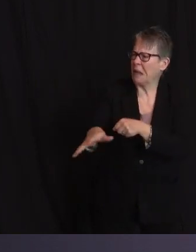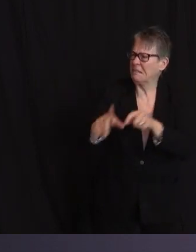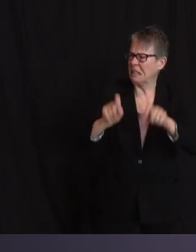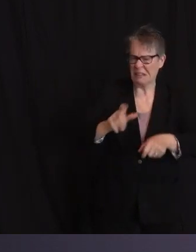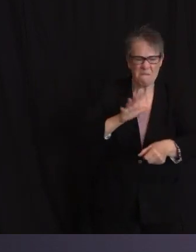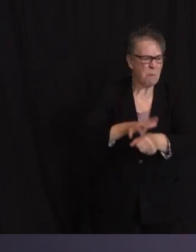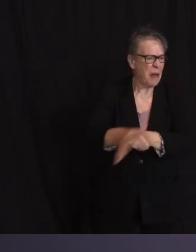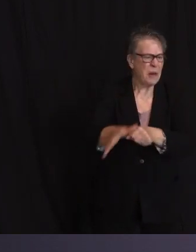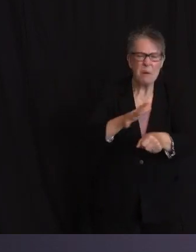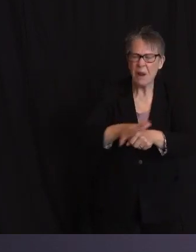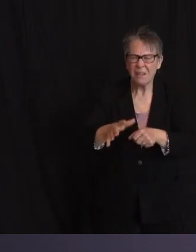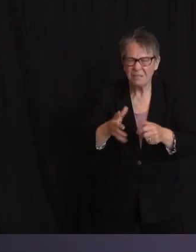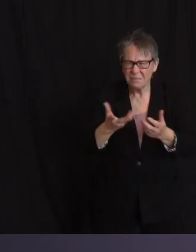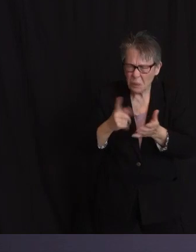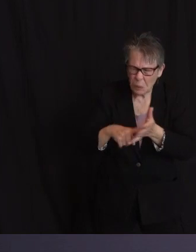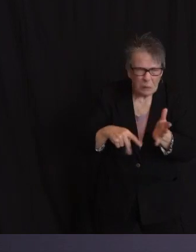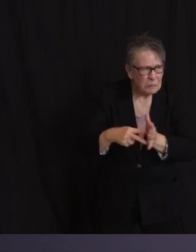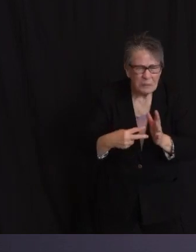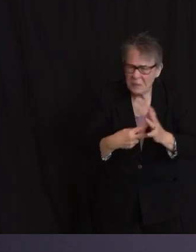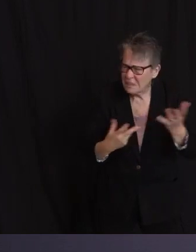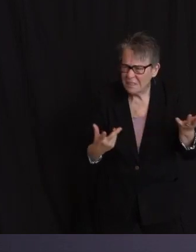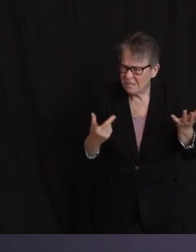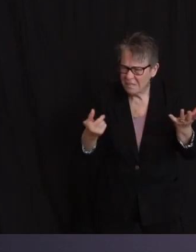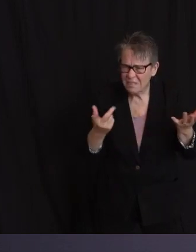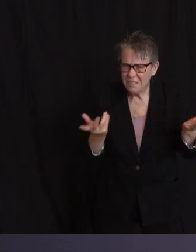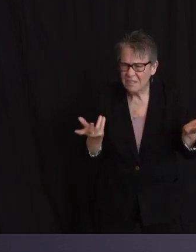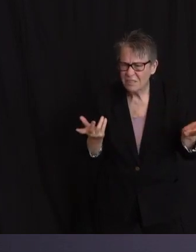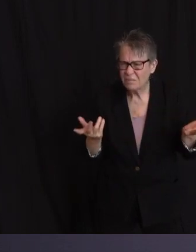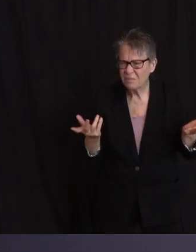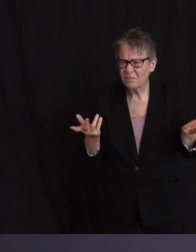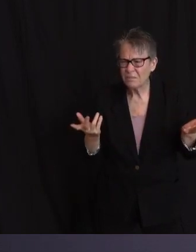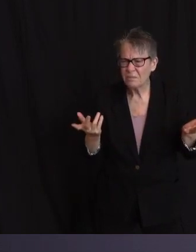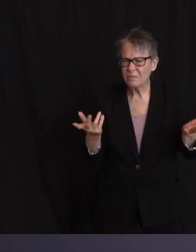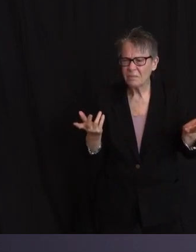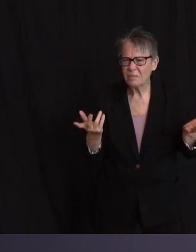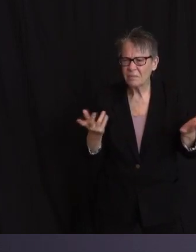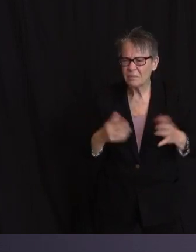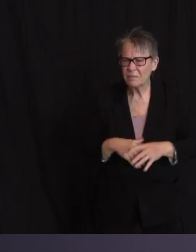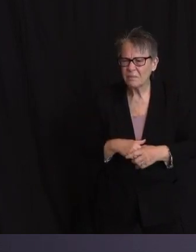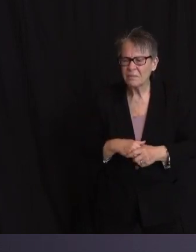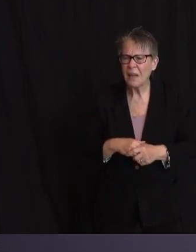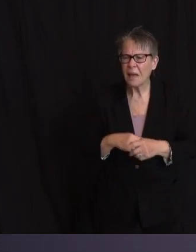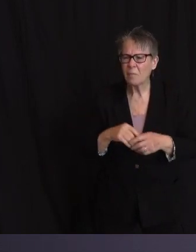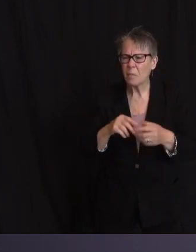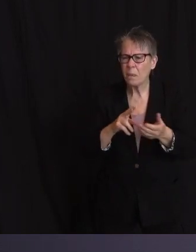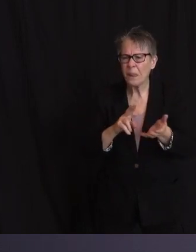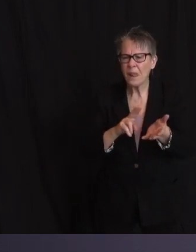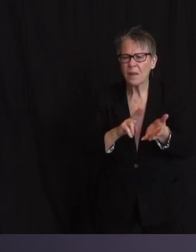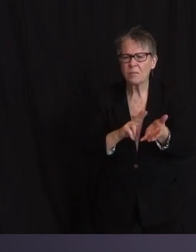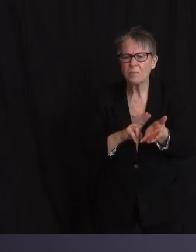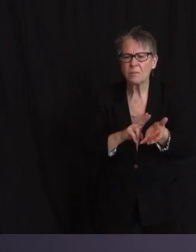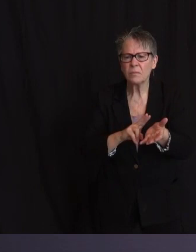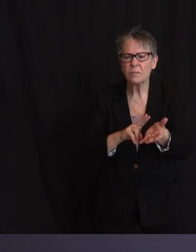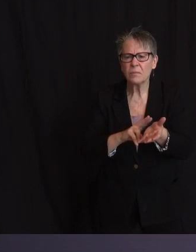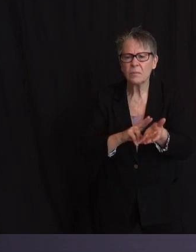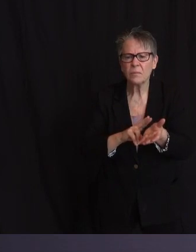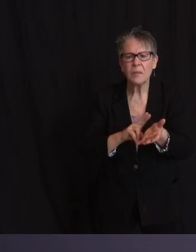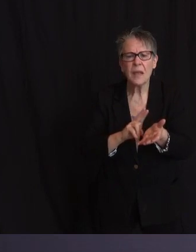homes was linked by the CDC to staff members working multiple jobs and taking the virus with them. Any consideration here in New Jersey to